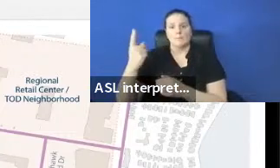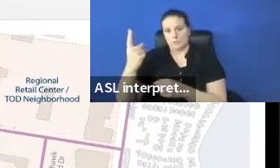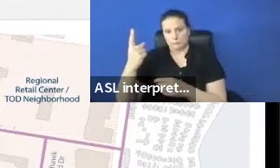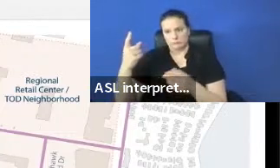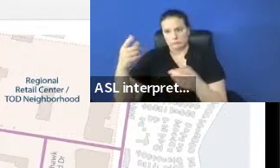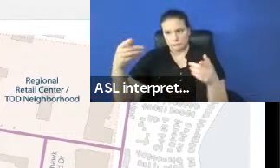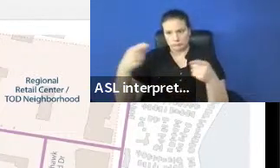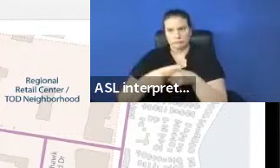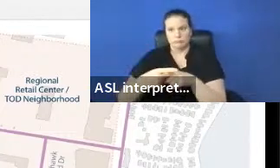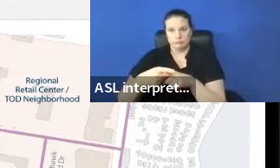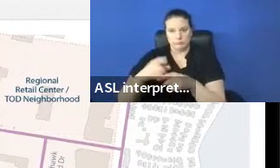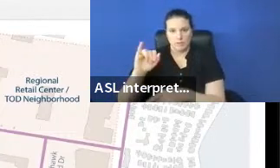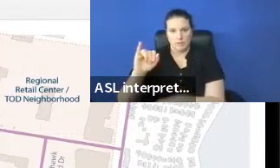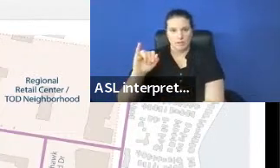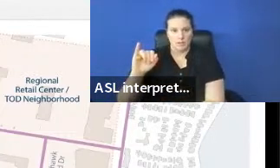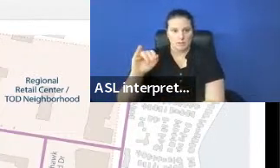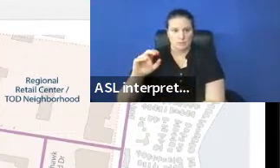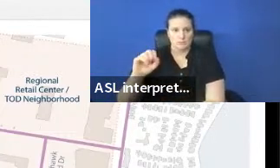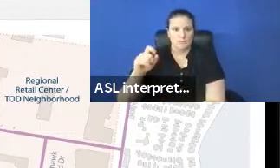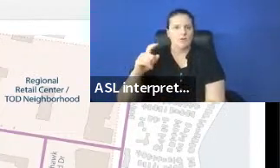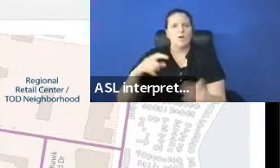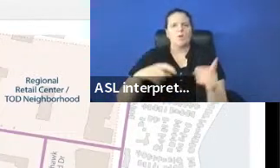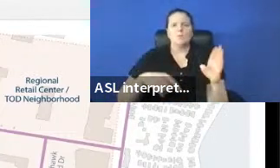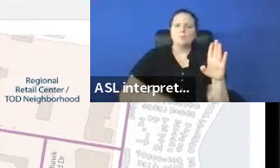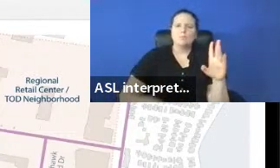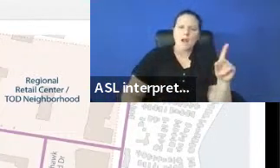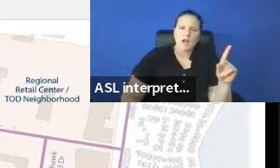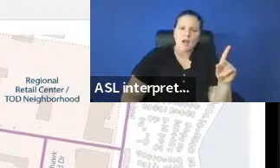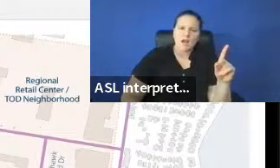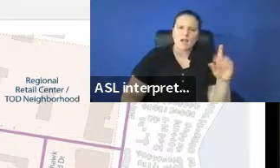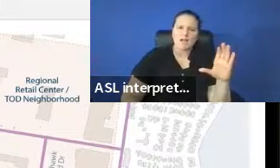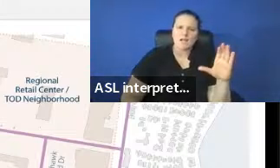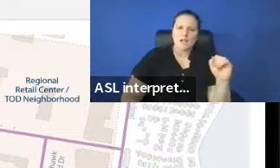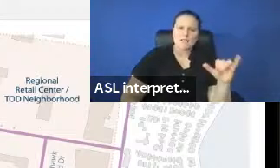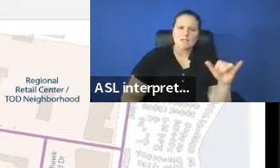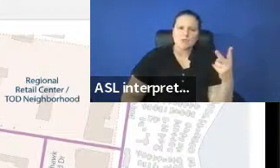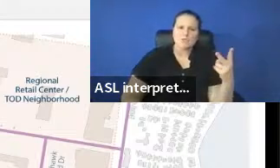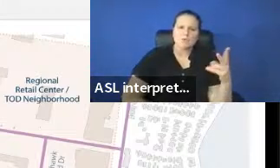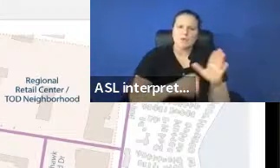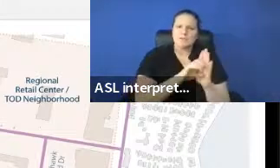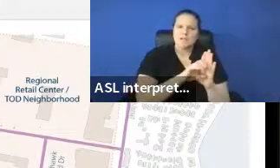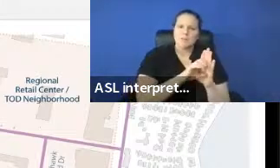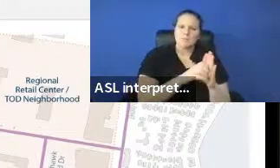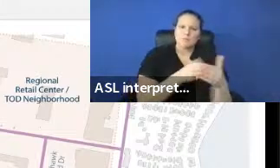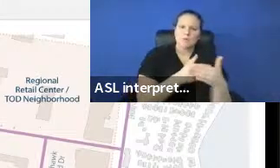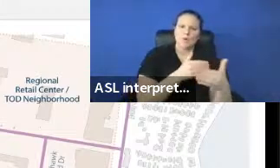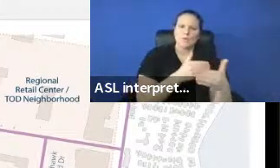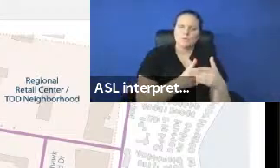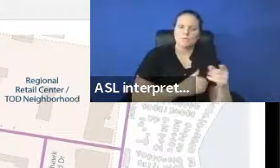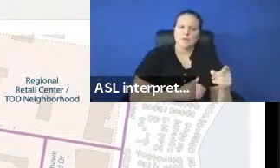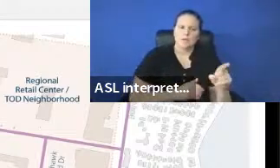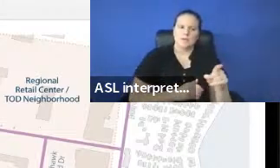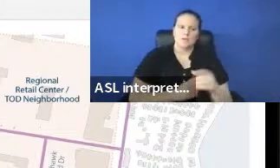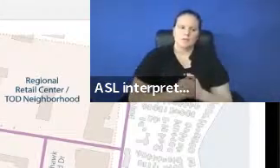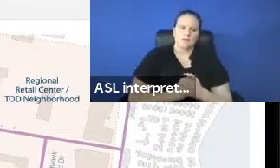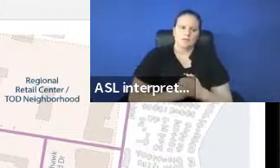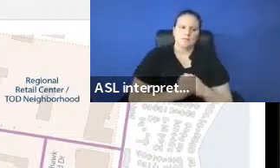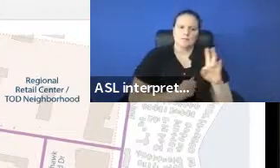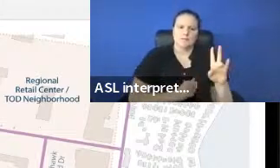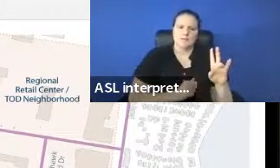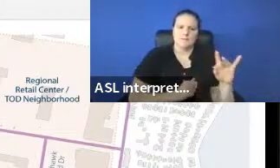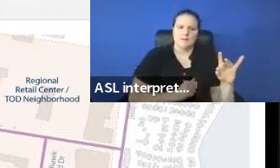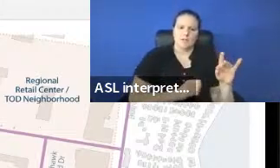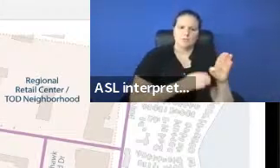intersection. Hey, Brad, this is Casey. The 2 examples nearby are 78th